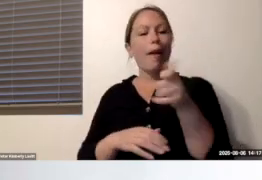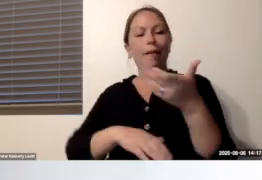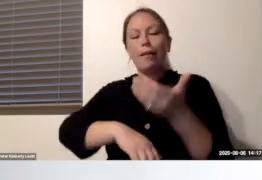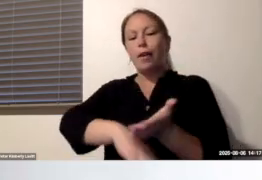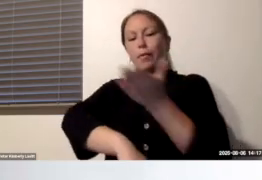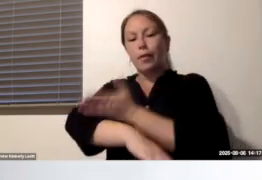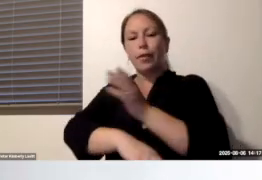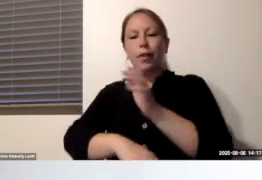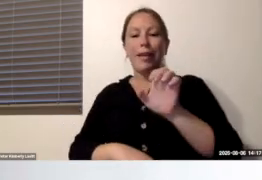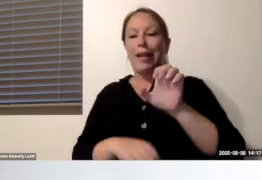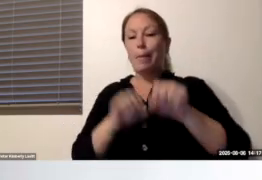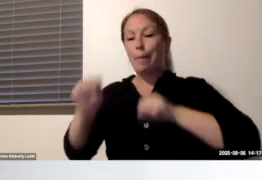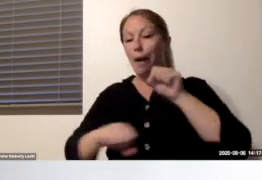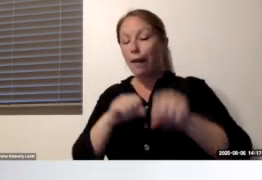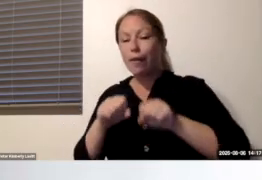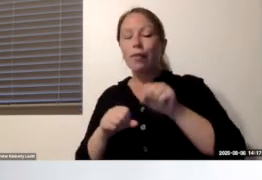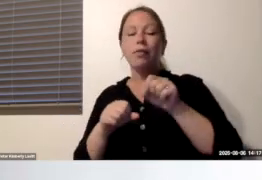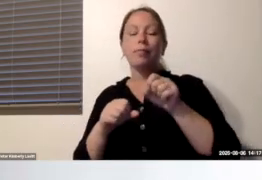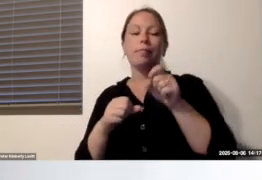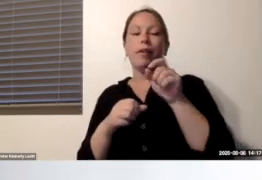the e-bike incentive project,